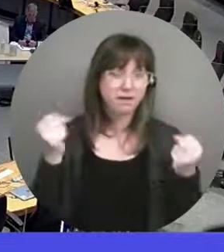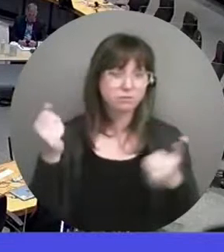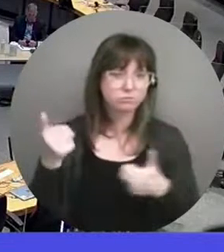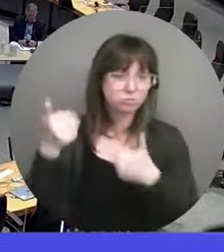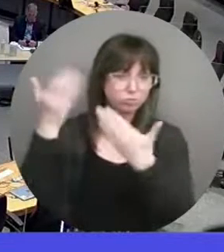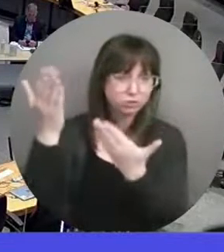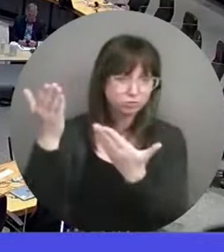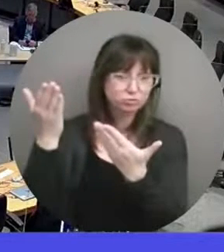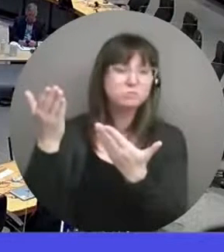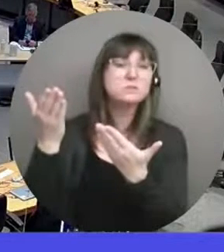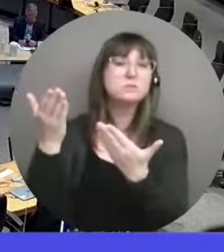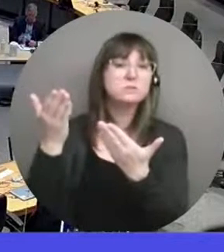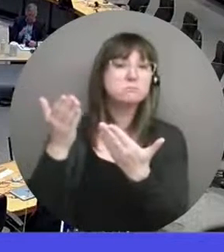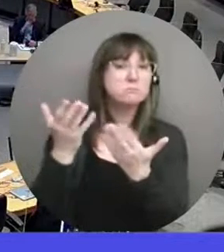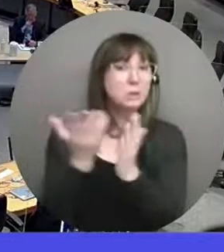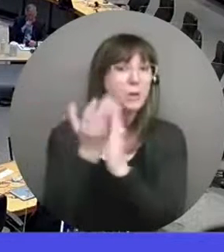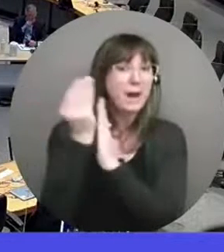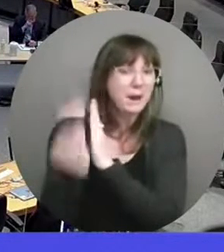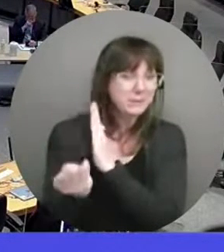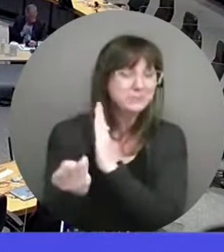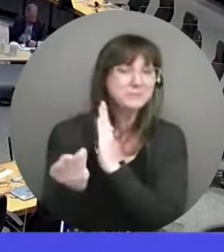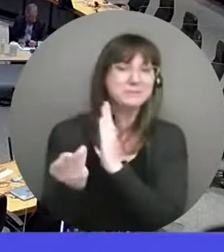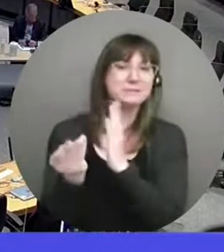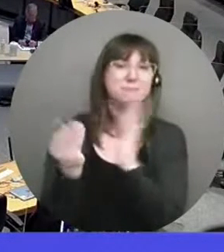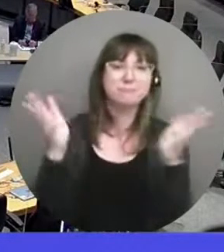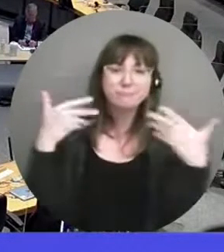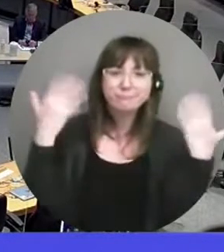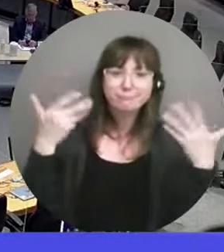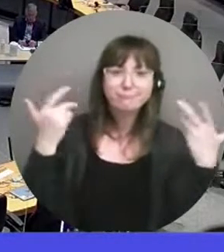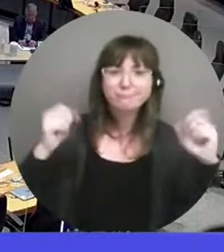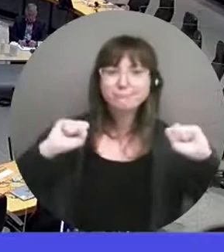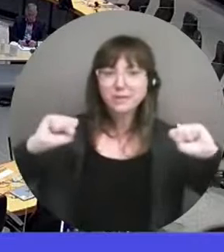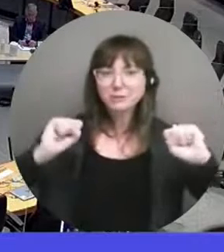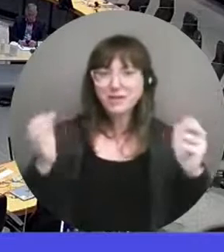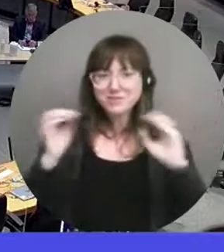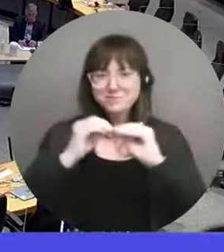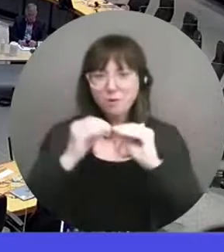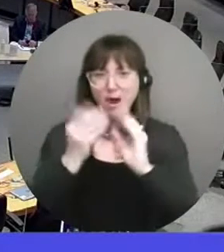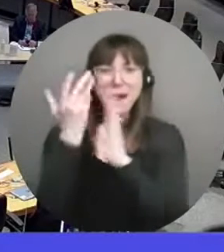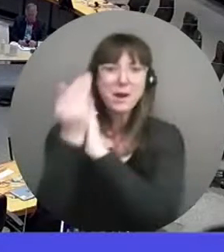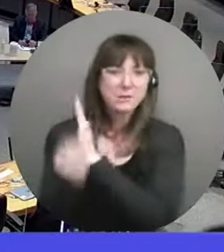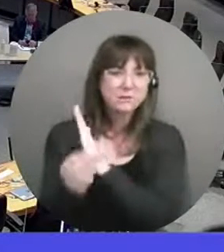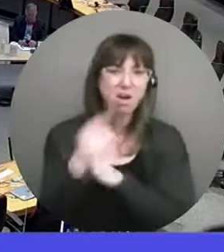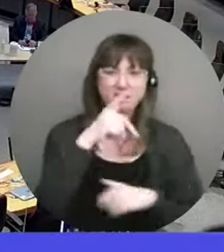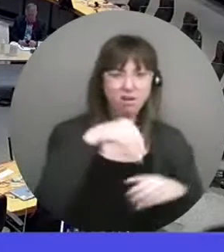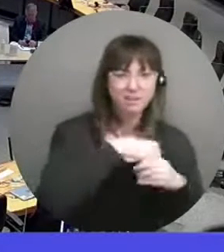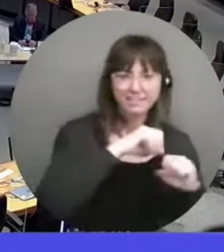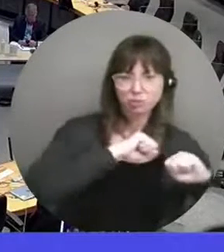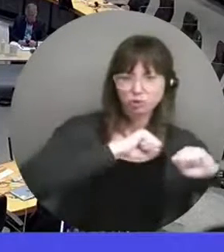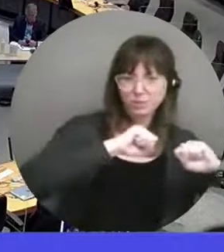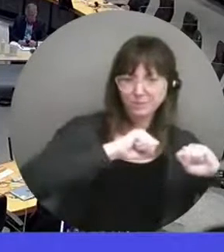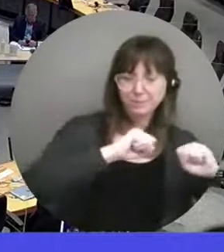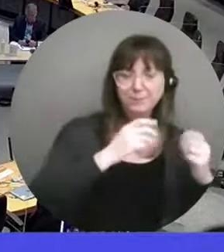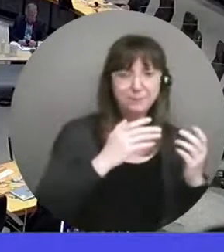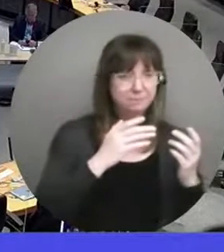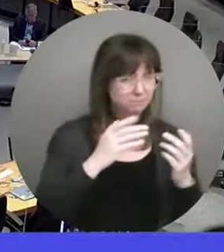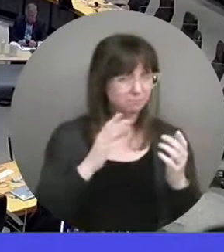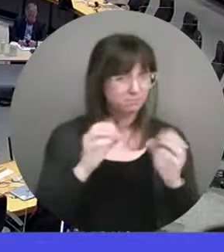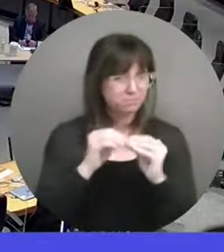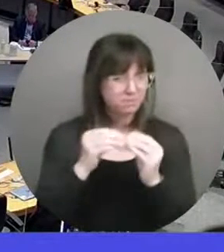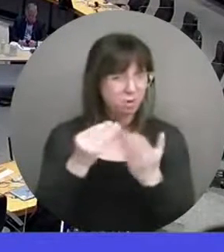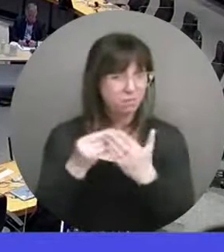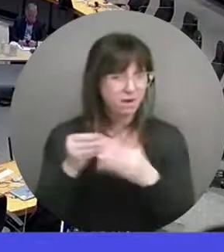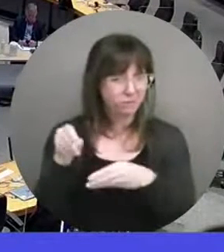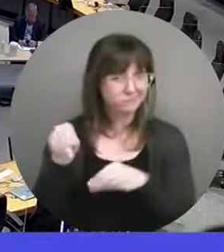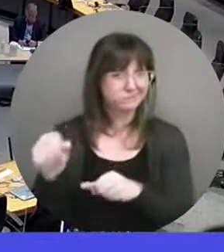out and exercise more this year outdoors. Is there going to be any extra resources put to these outdoor rinks? Because they're usually run